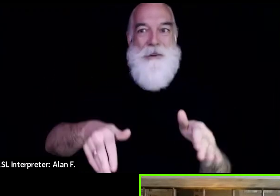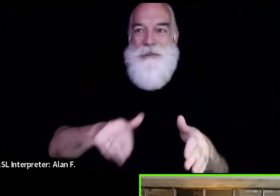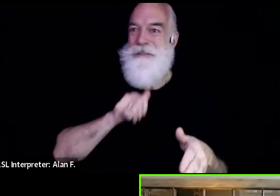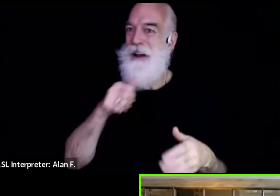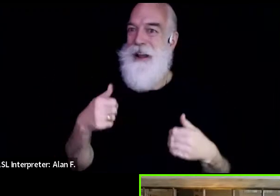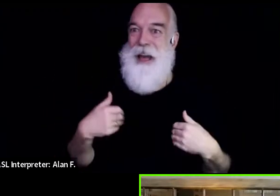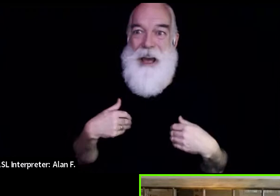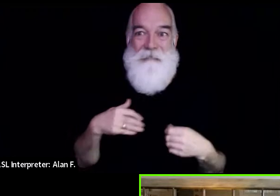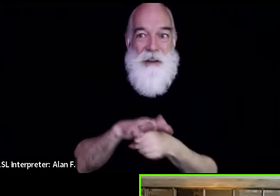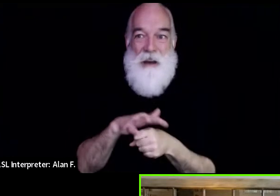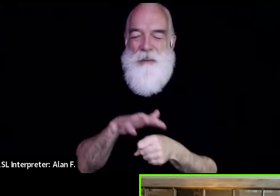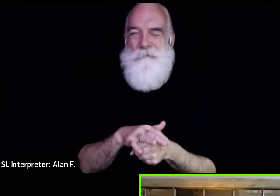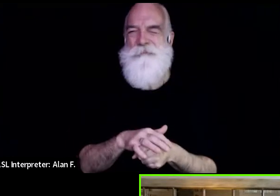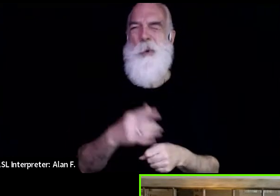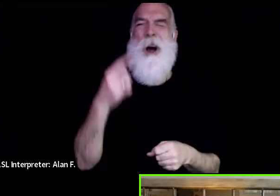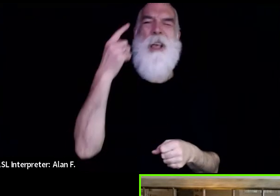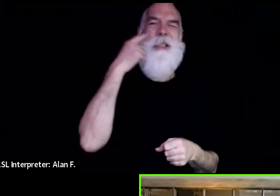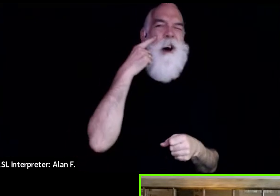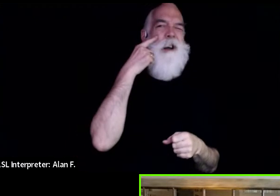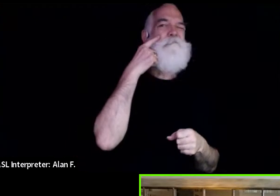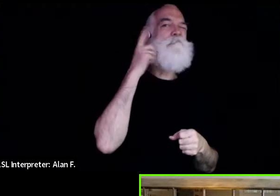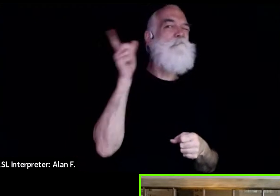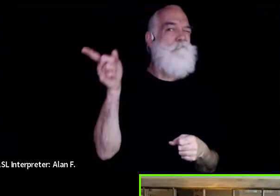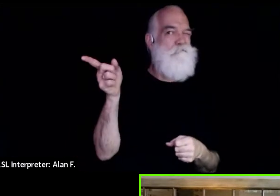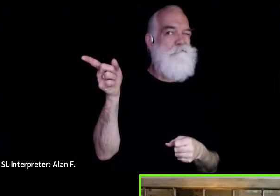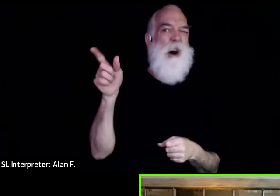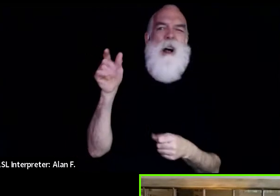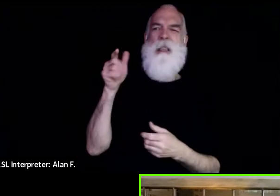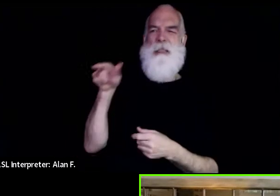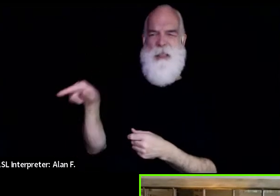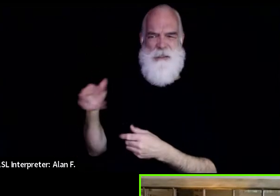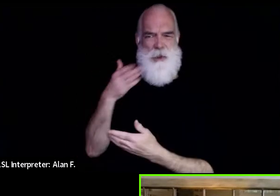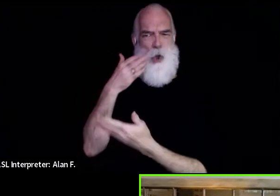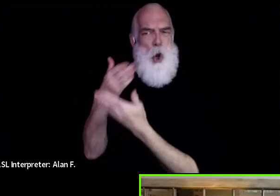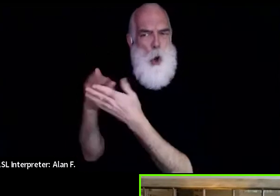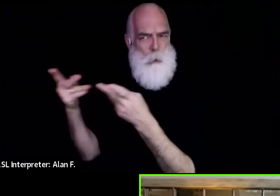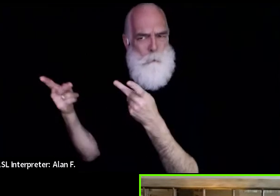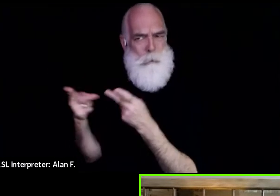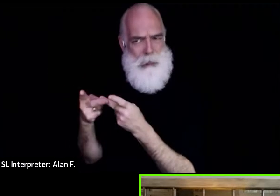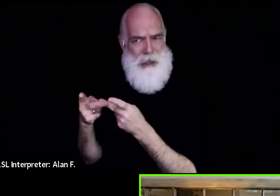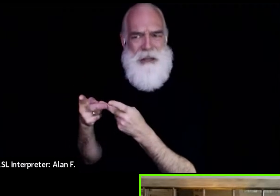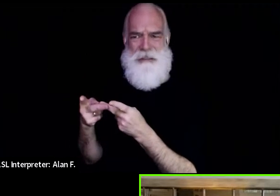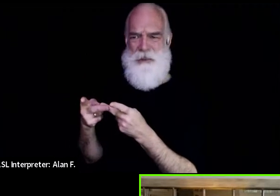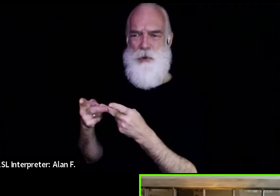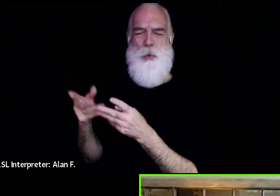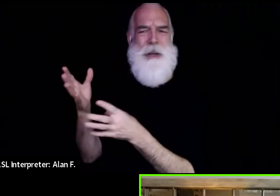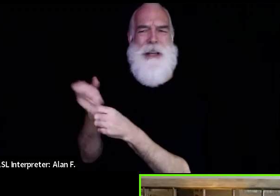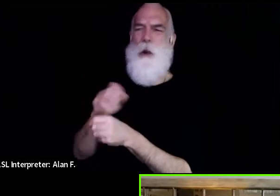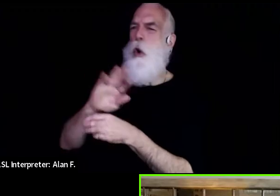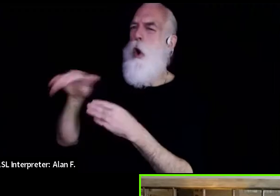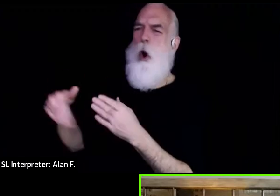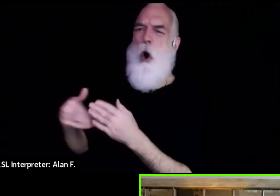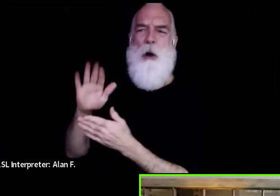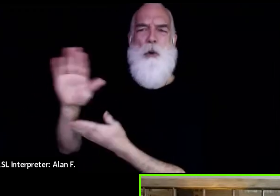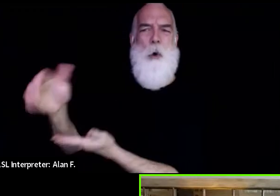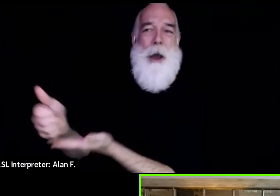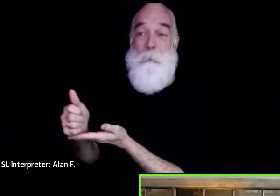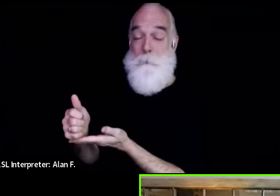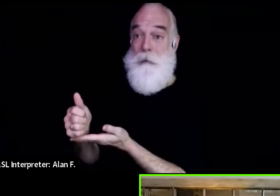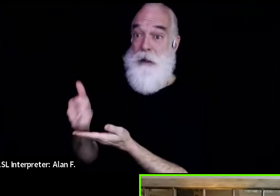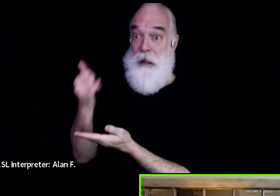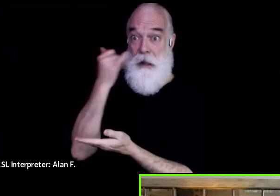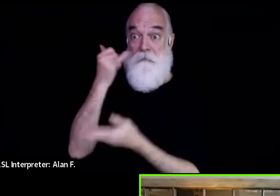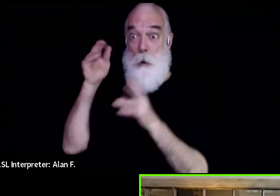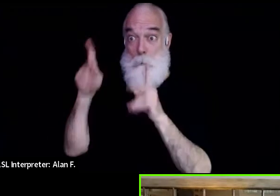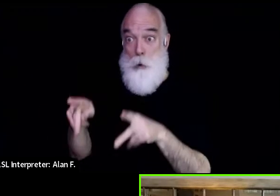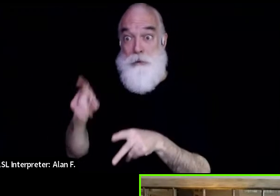first began the discussion, this could be a one-stop shop. If someone needed some housing, we could repurpose this